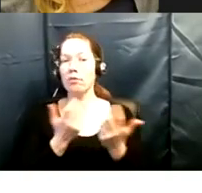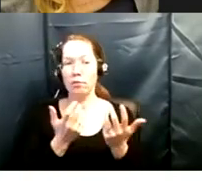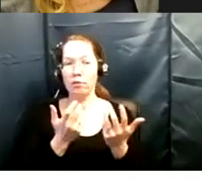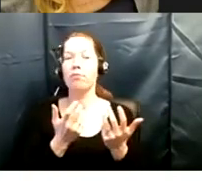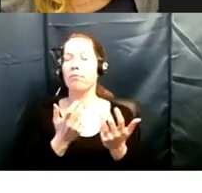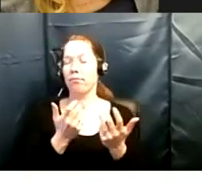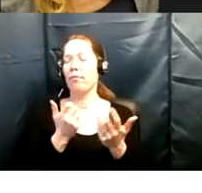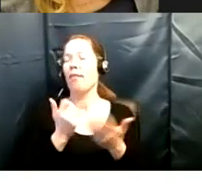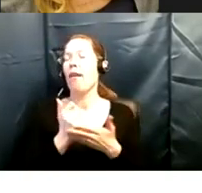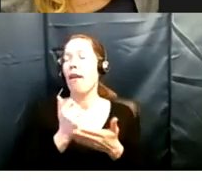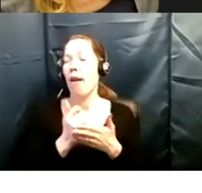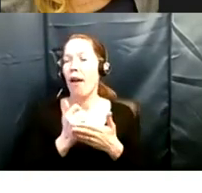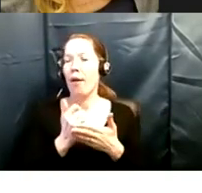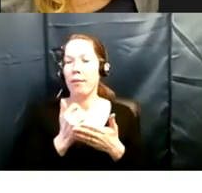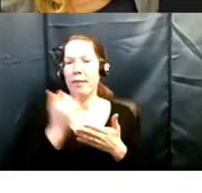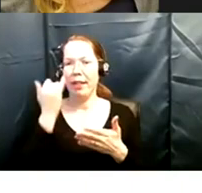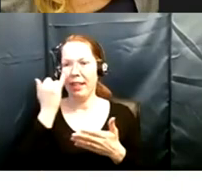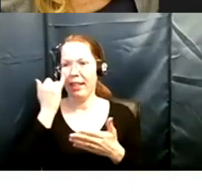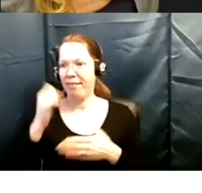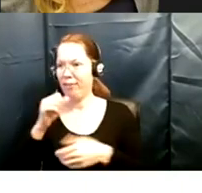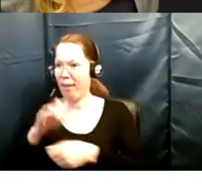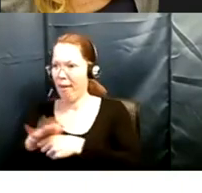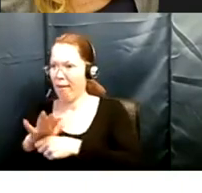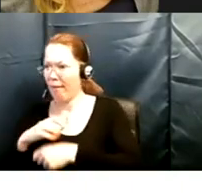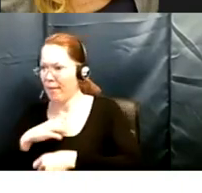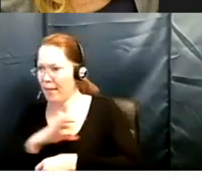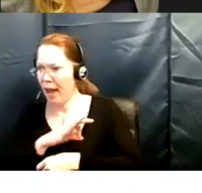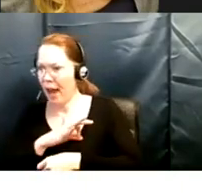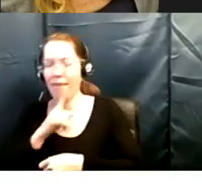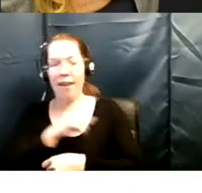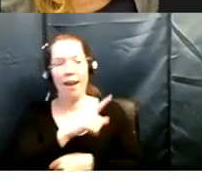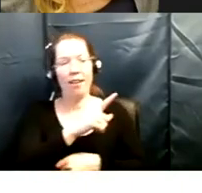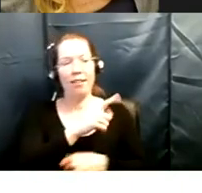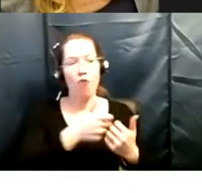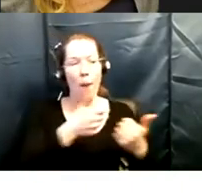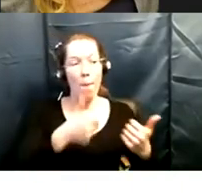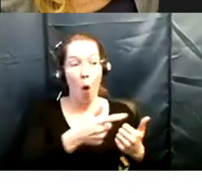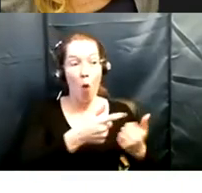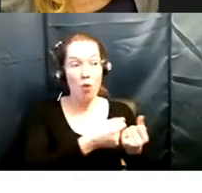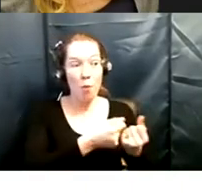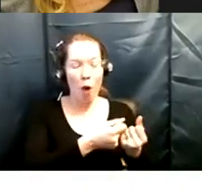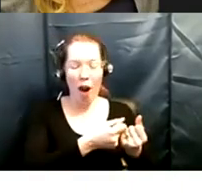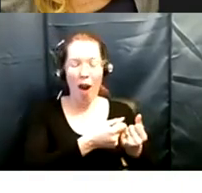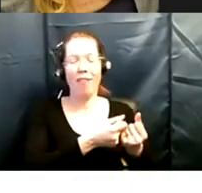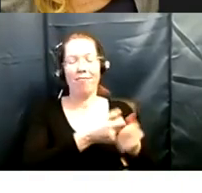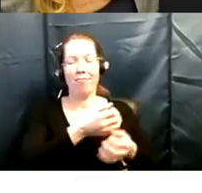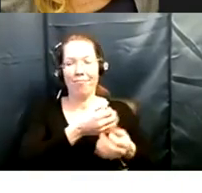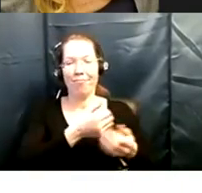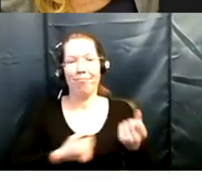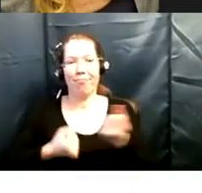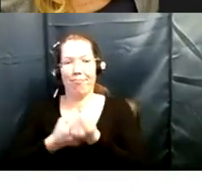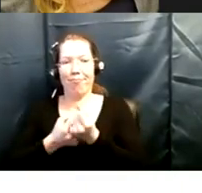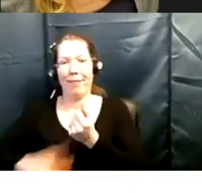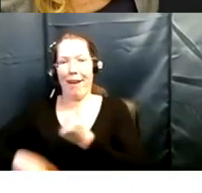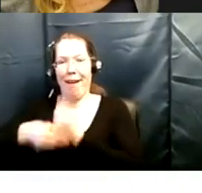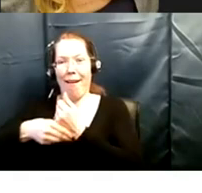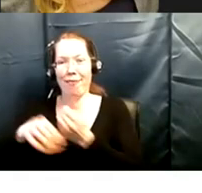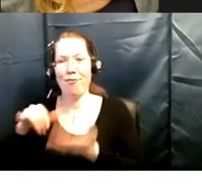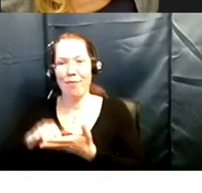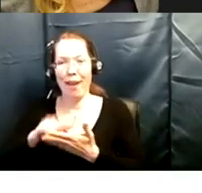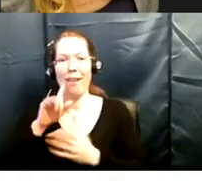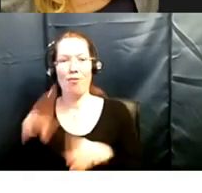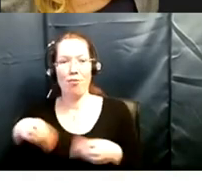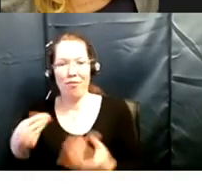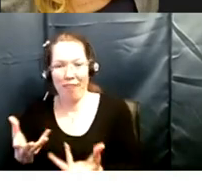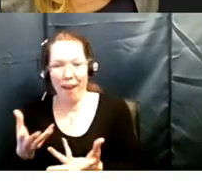gaps where we don't have enough direct care staff, and help people live more independently. And the technology first provides that directive to